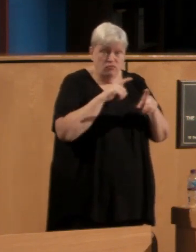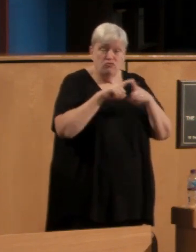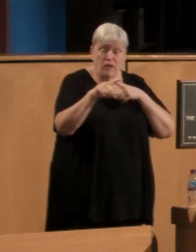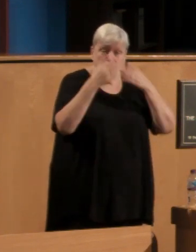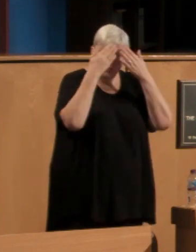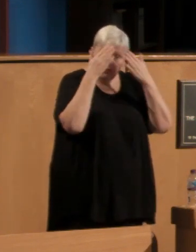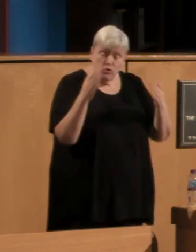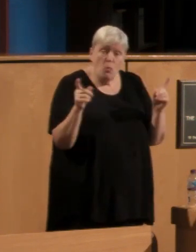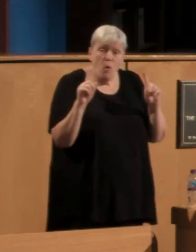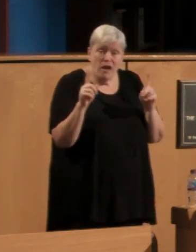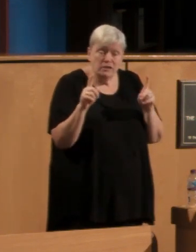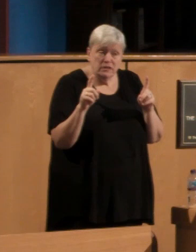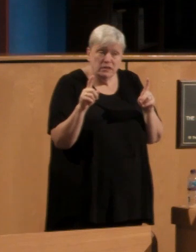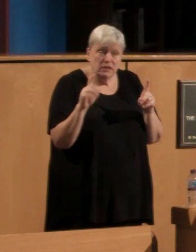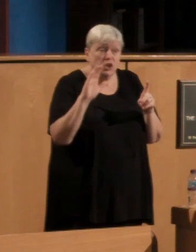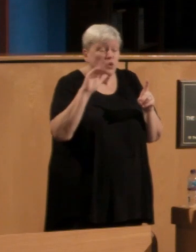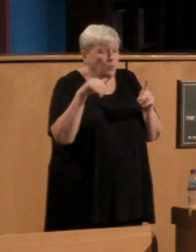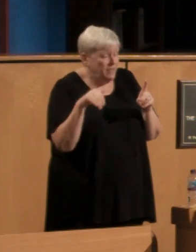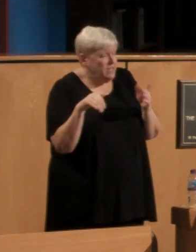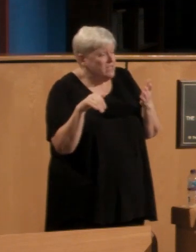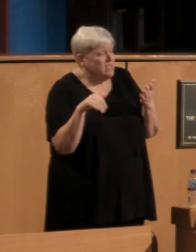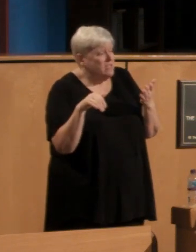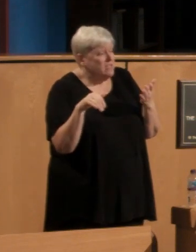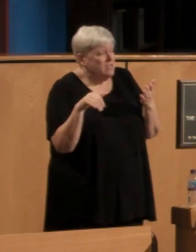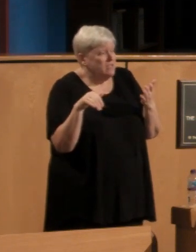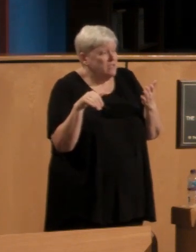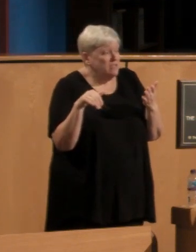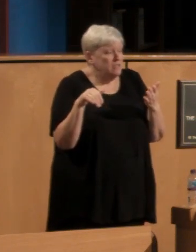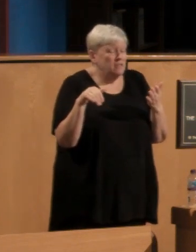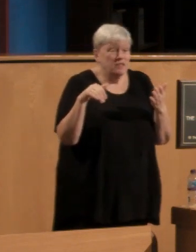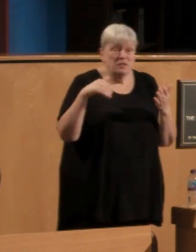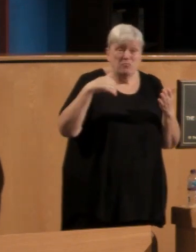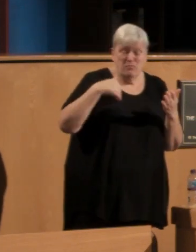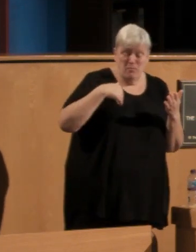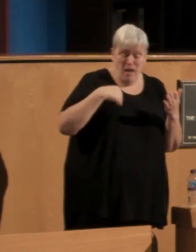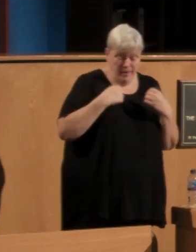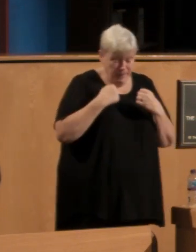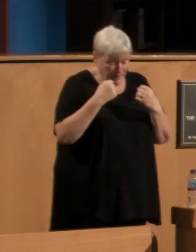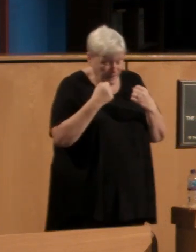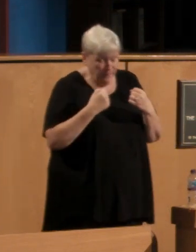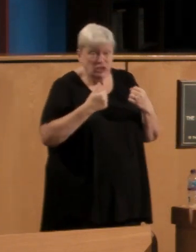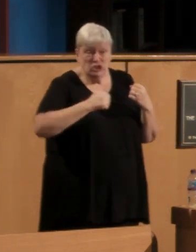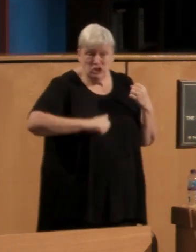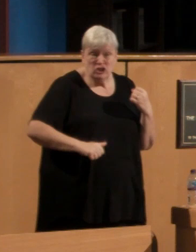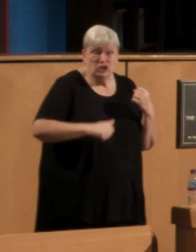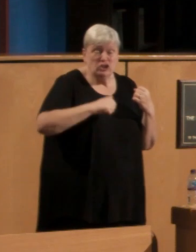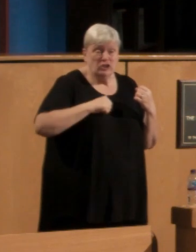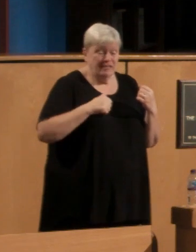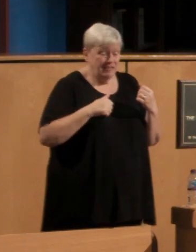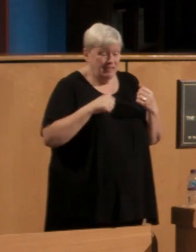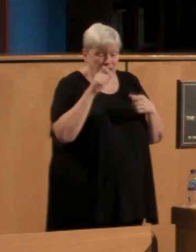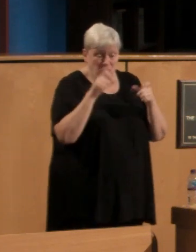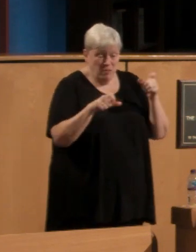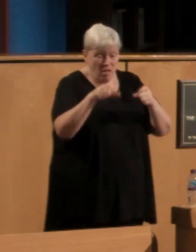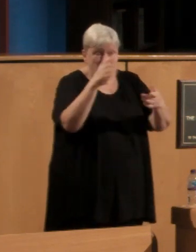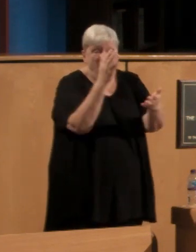reflect queerness as to my eyes, it exists in society, which is, it simply exists. People are.